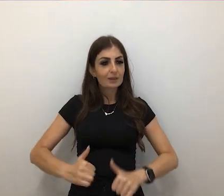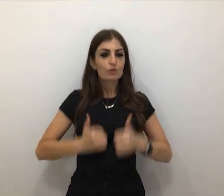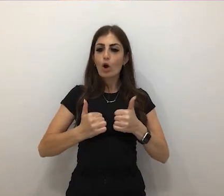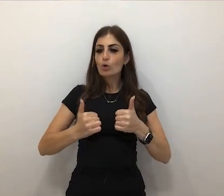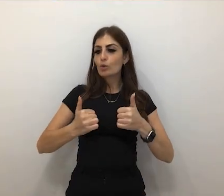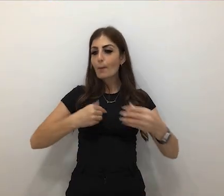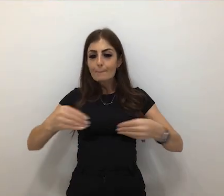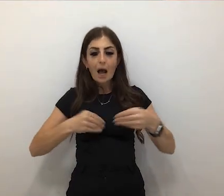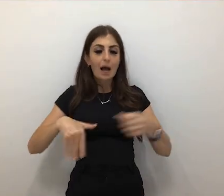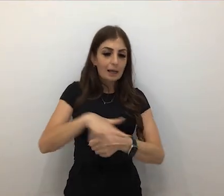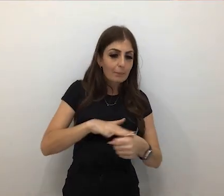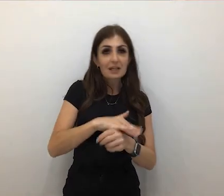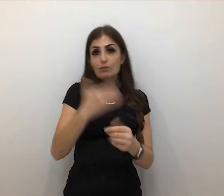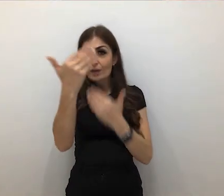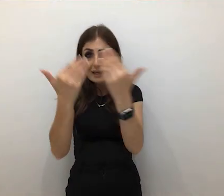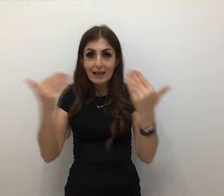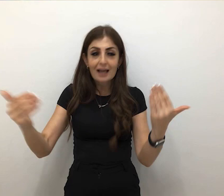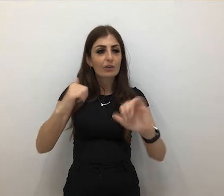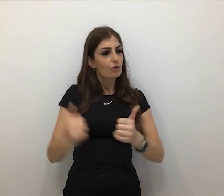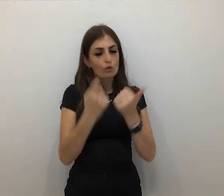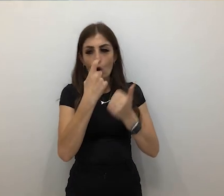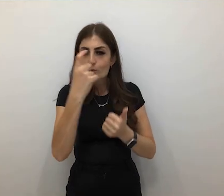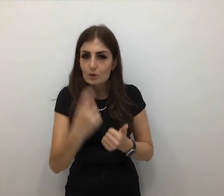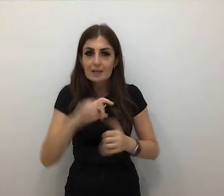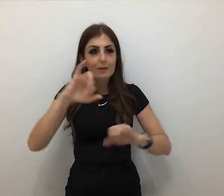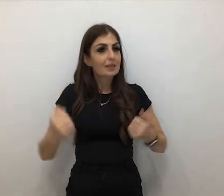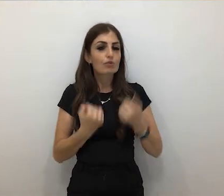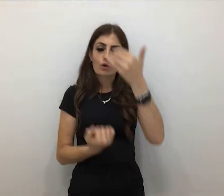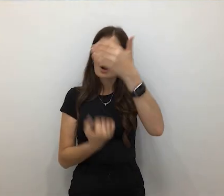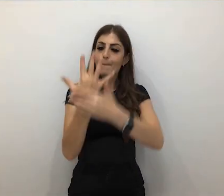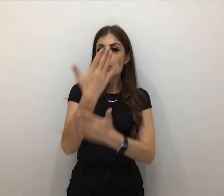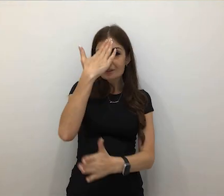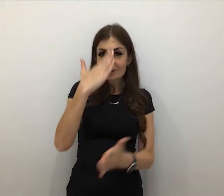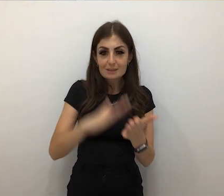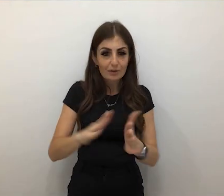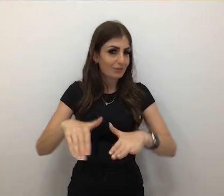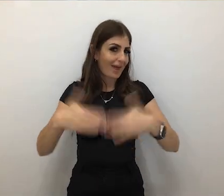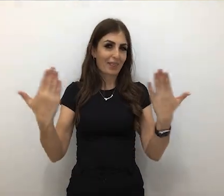whether it be for your gallery, for your museum, for your immersive experience, whatever it is.